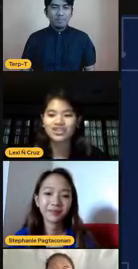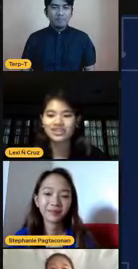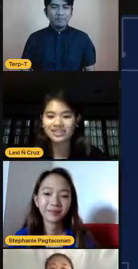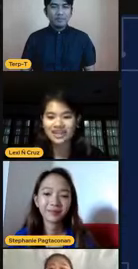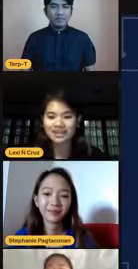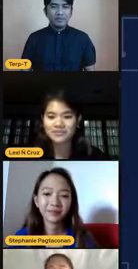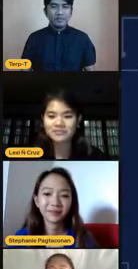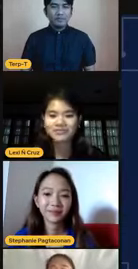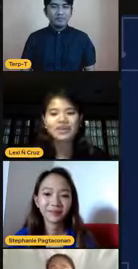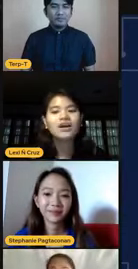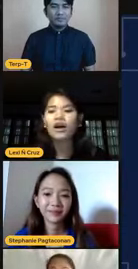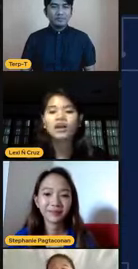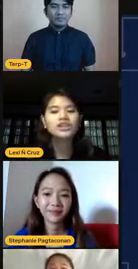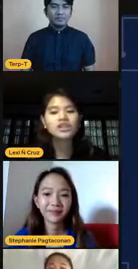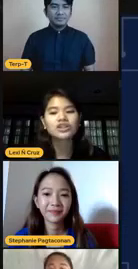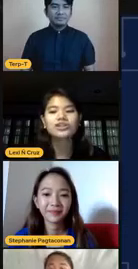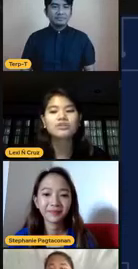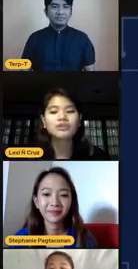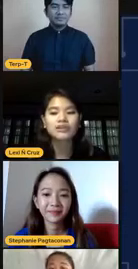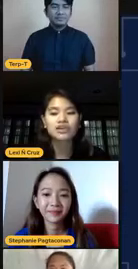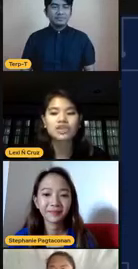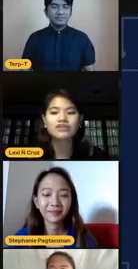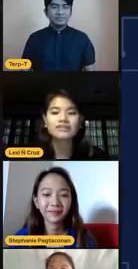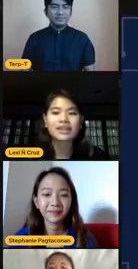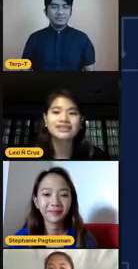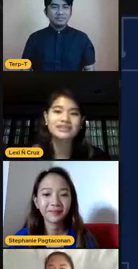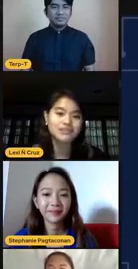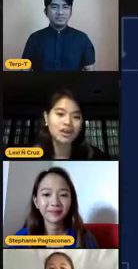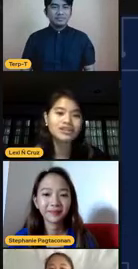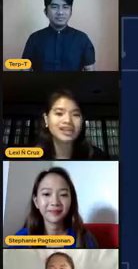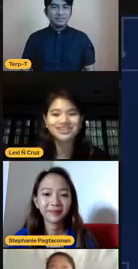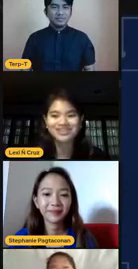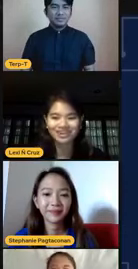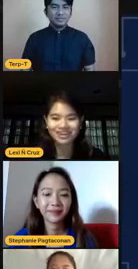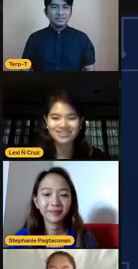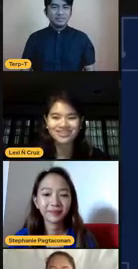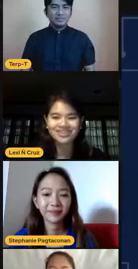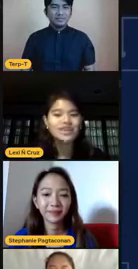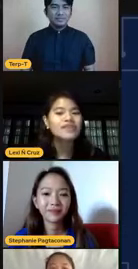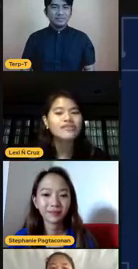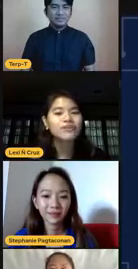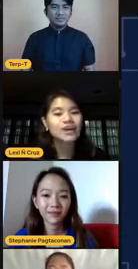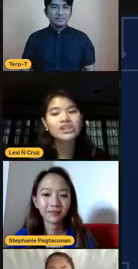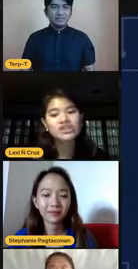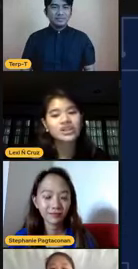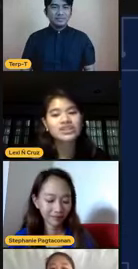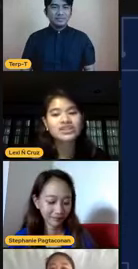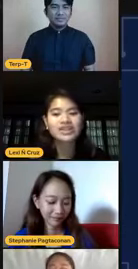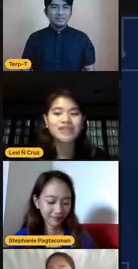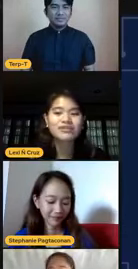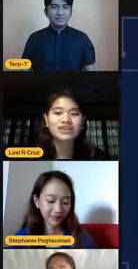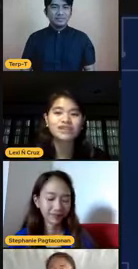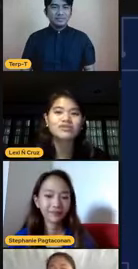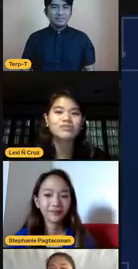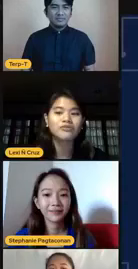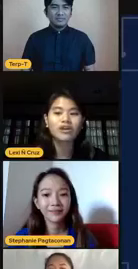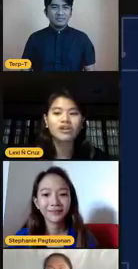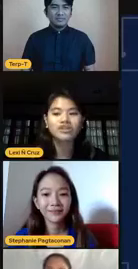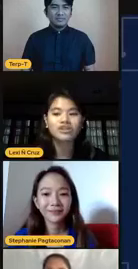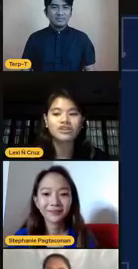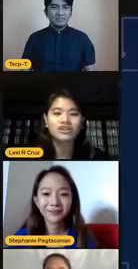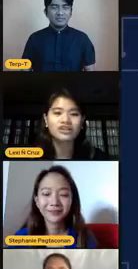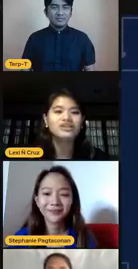the white shirt design. All shirts will be ranging from sizes small to extra large. For the white shirts, they will range